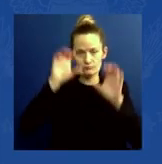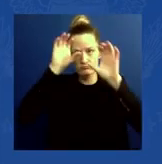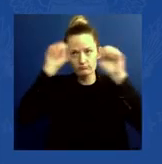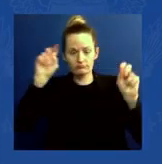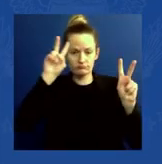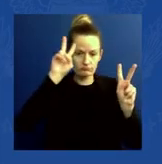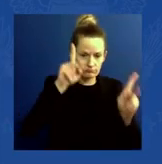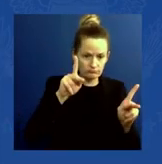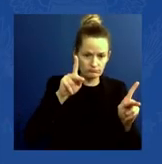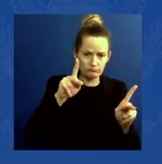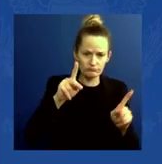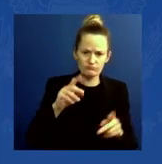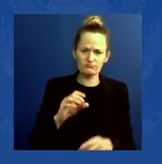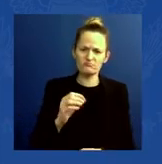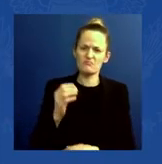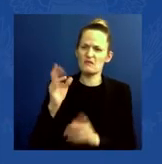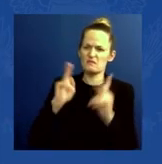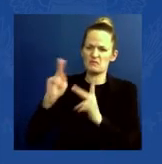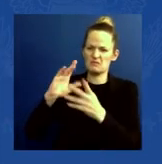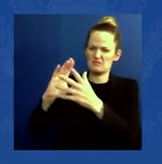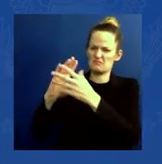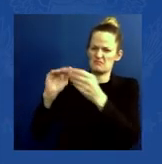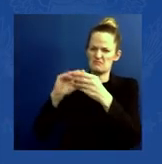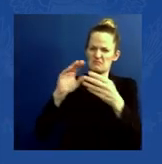Remember when they told me there's no way I could get,